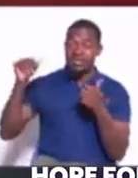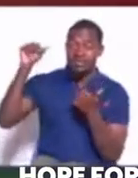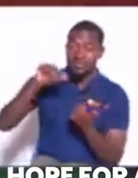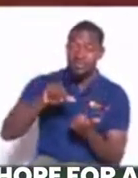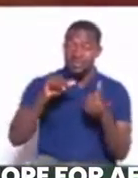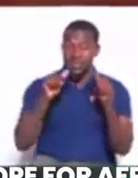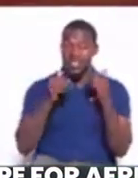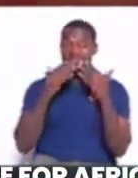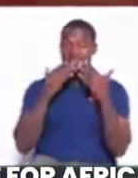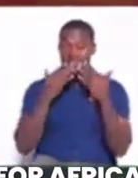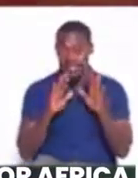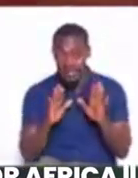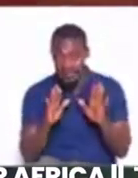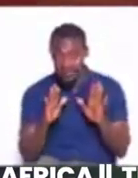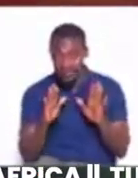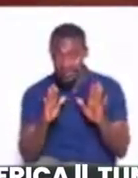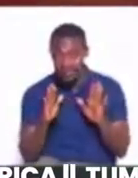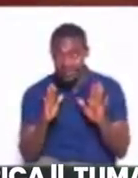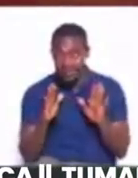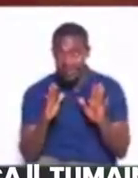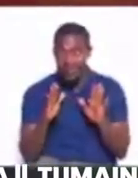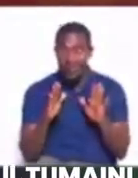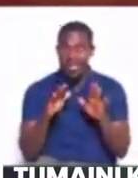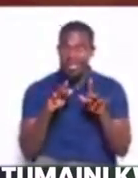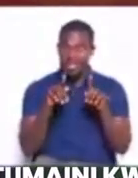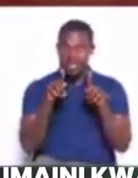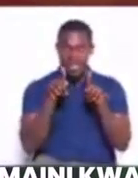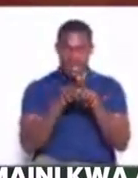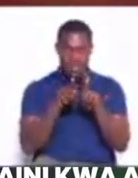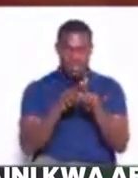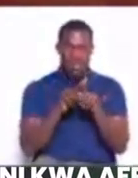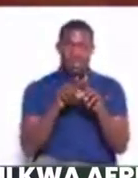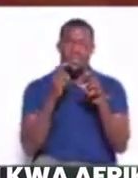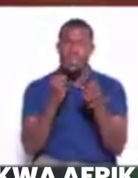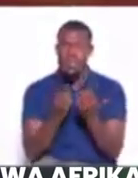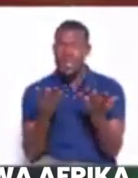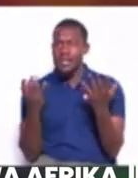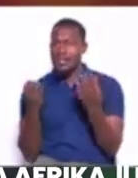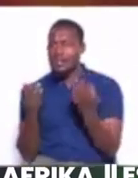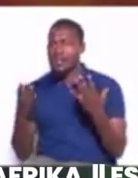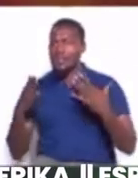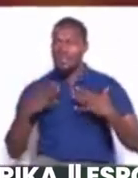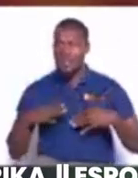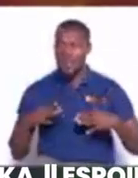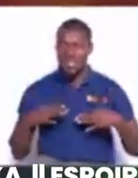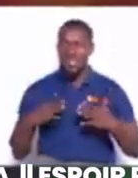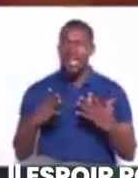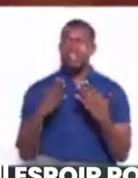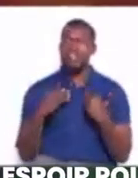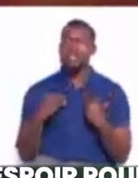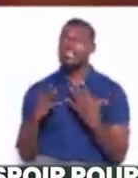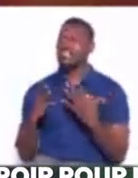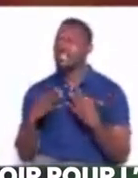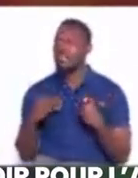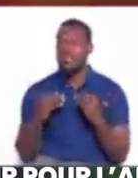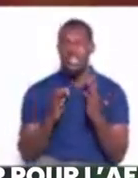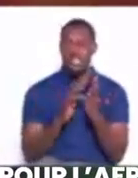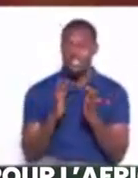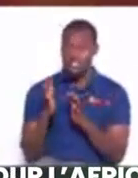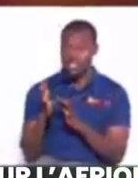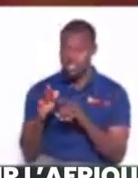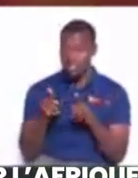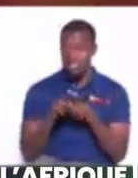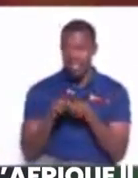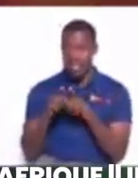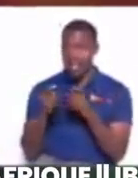book of Acts, we see person after person coming to Jesus. And here, in the last